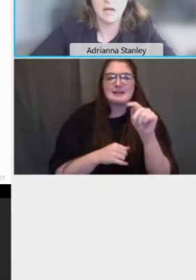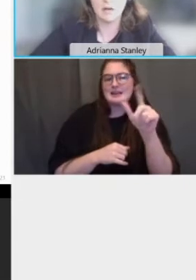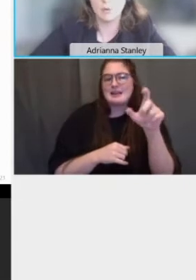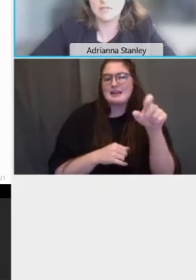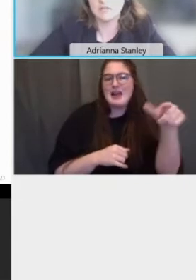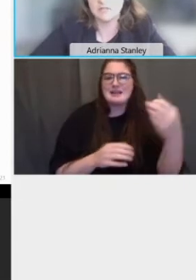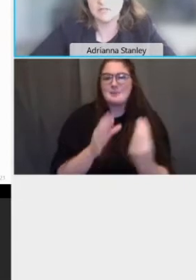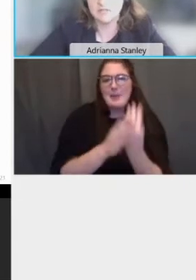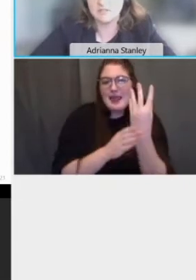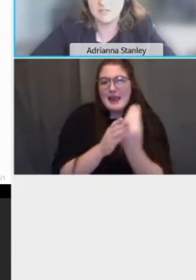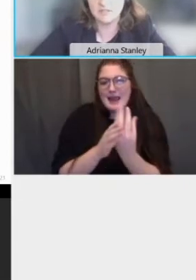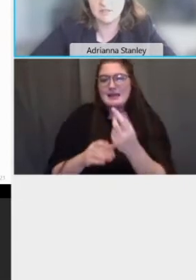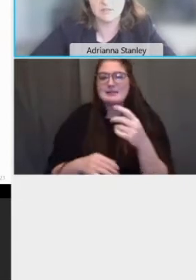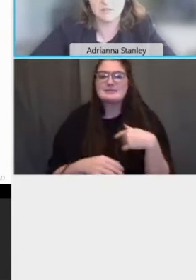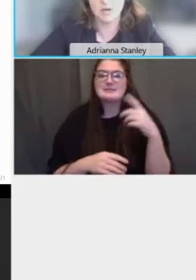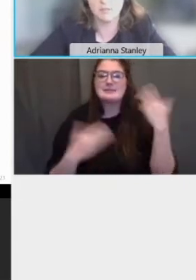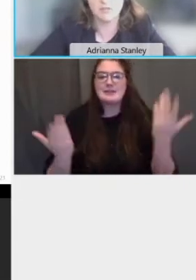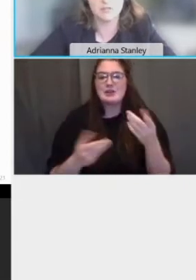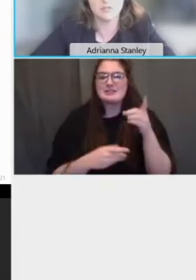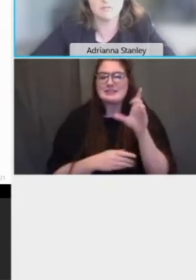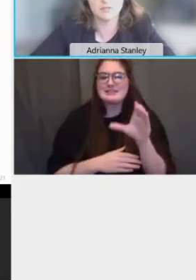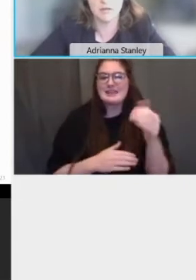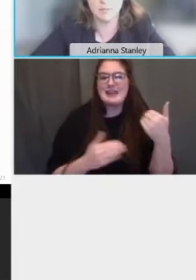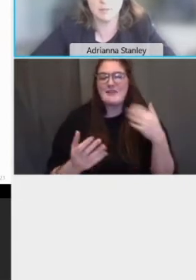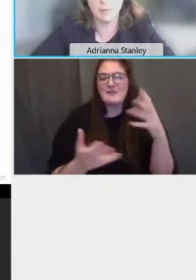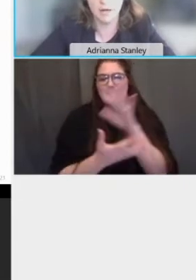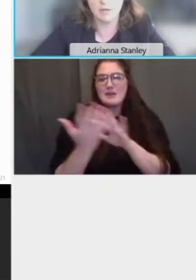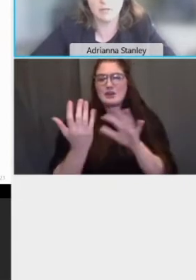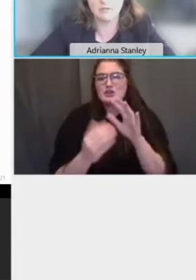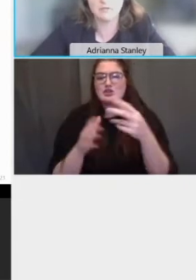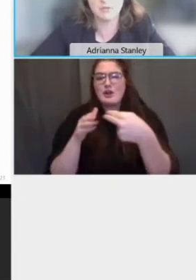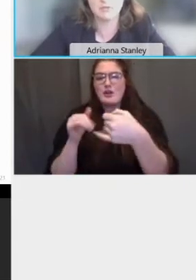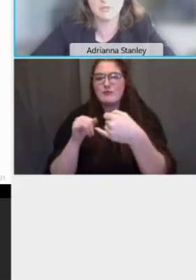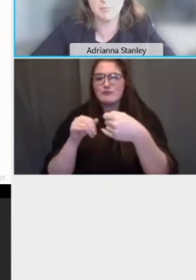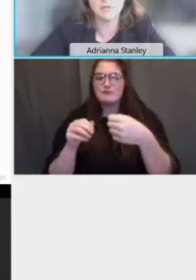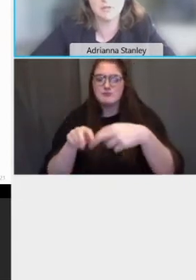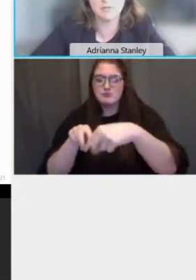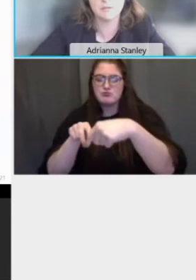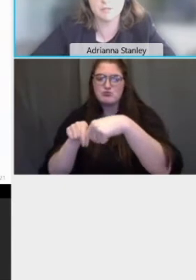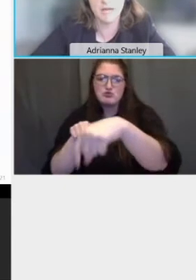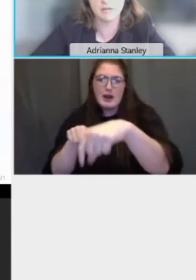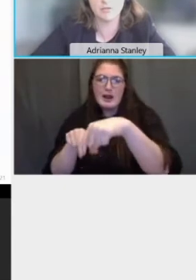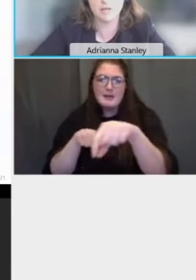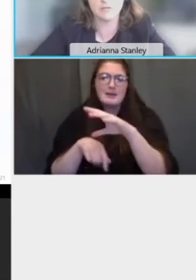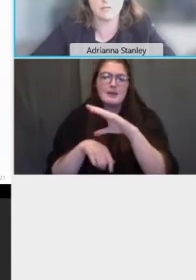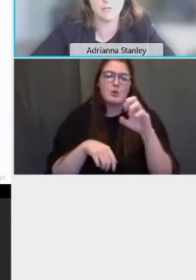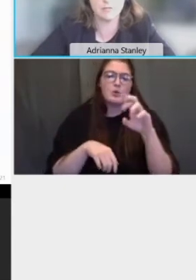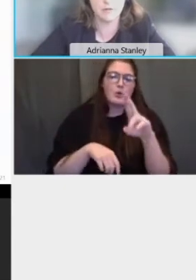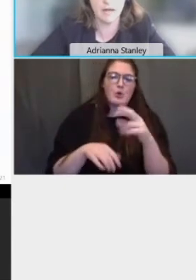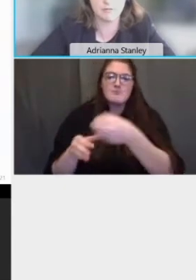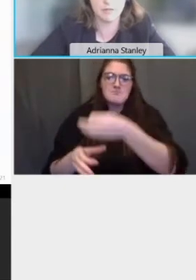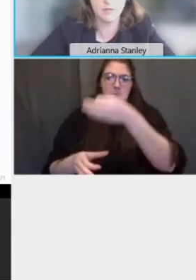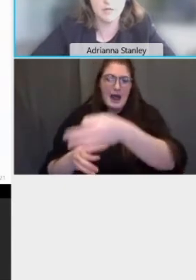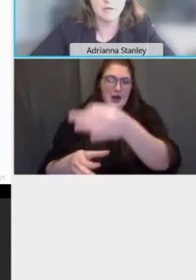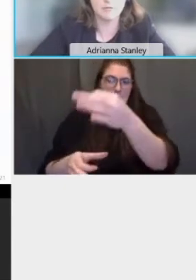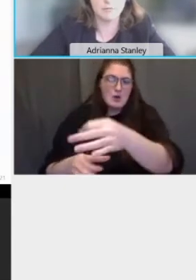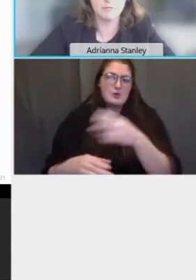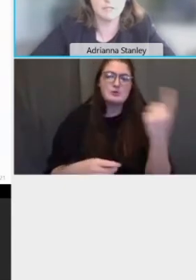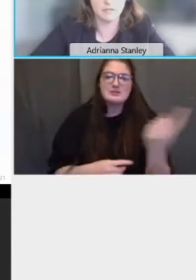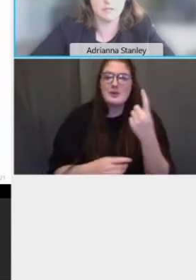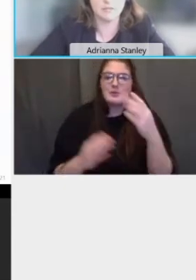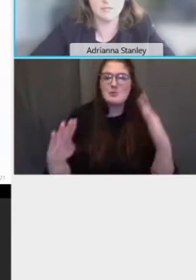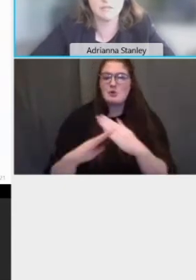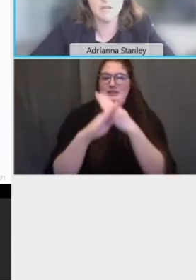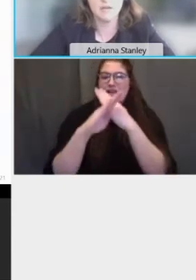planters. Washington, D.C., there's a combination of striping and pylons, but there's something there to protect that 2-way traffic